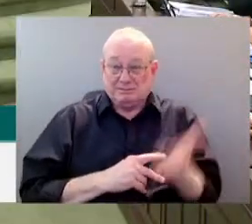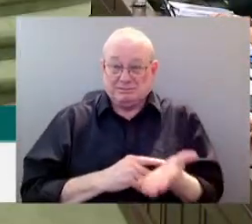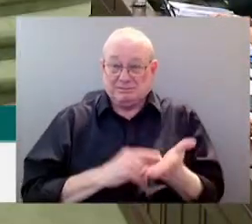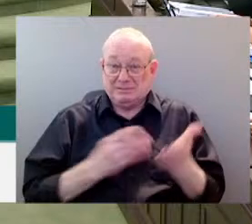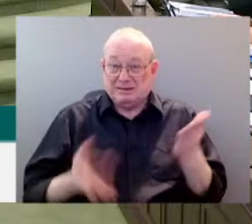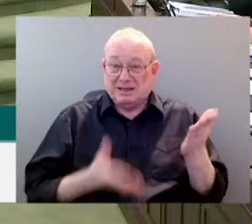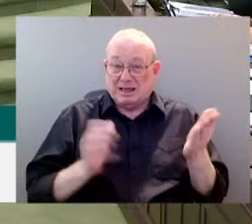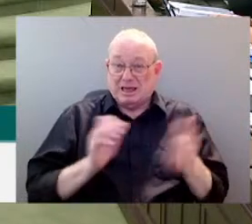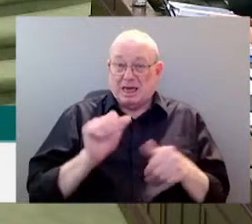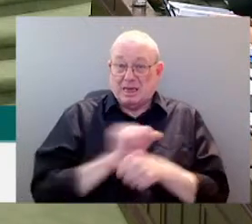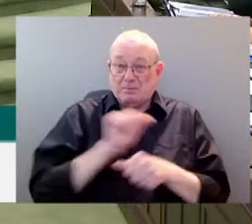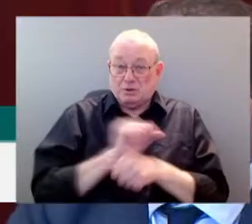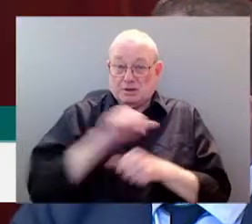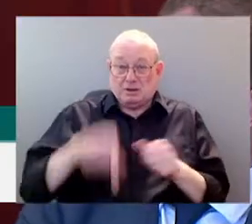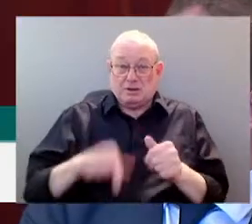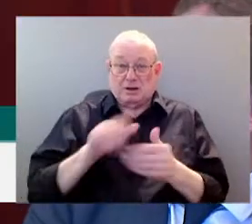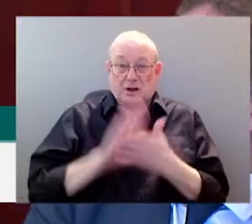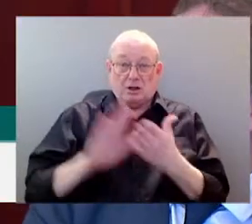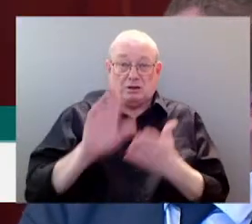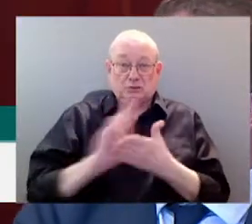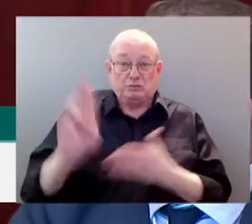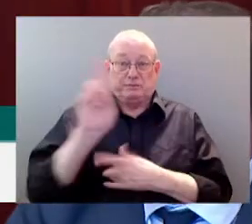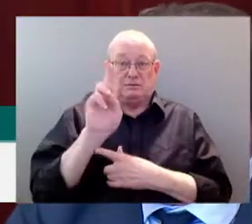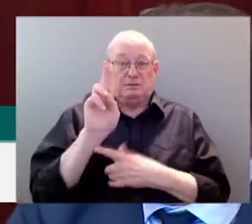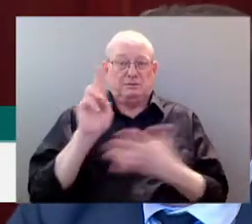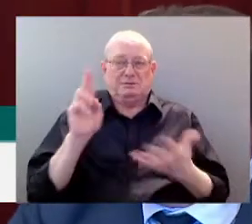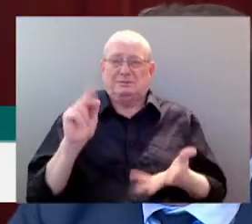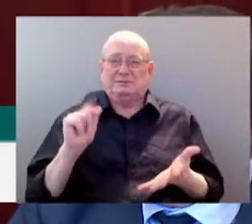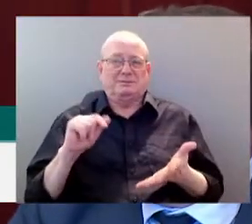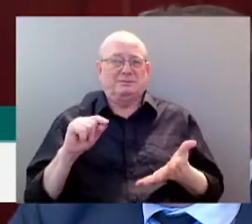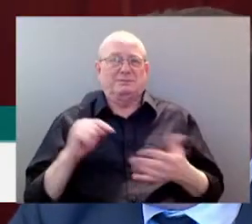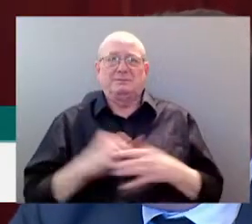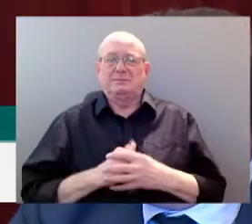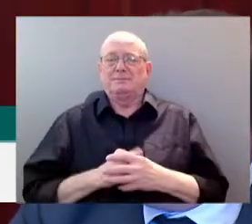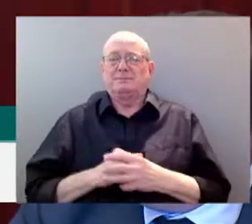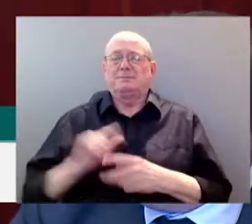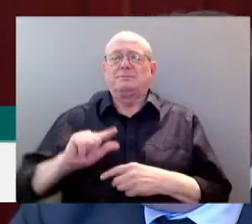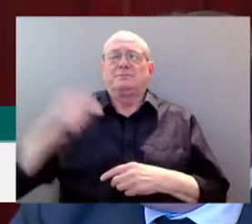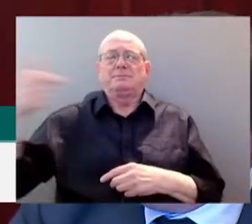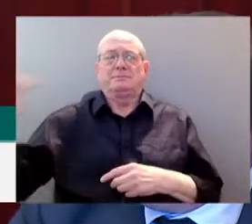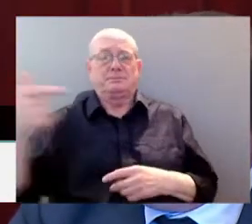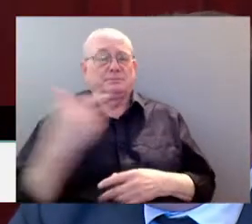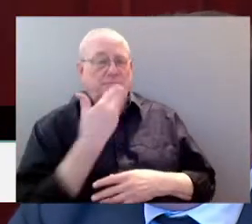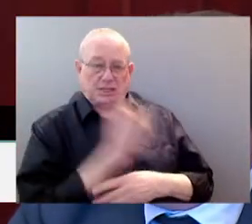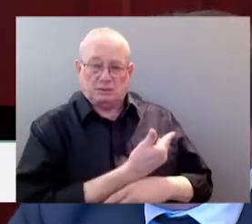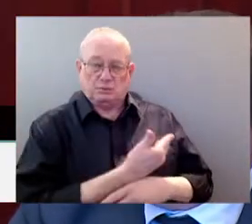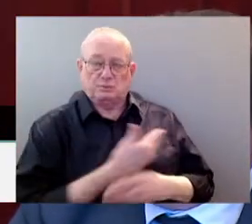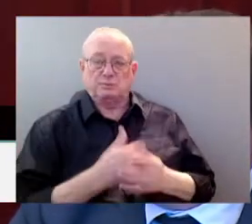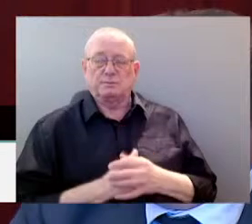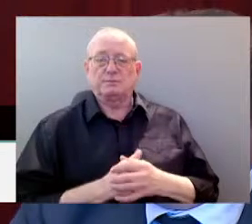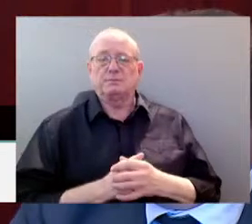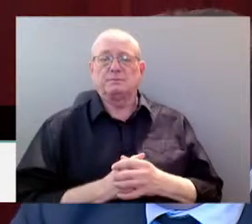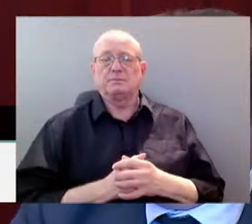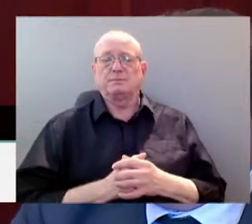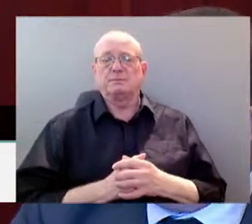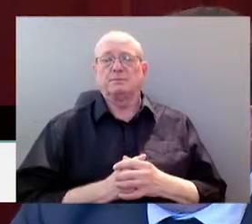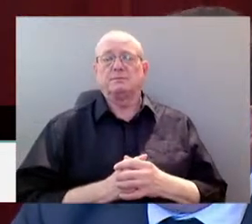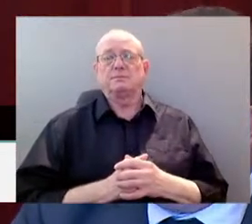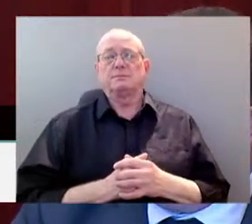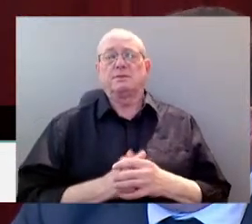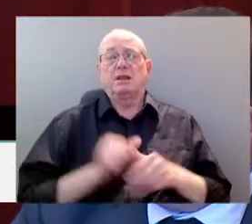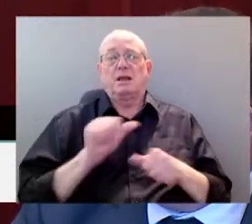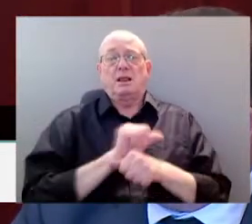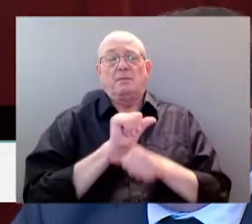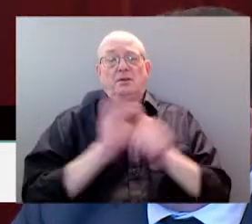Honorable member for Grand Prairie Wy thank you Mr Speaker and through you to the minister for that answer given that Alberta families have been left to watch their loved ones